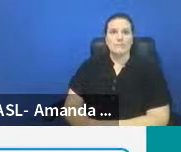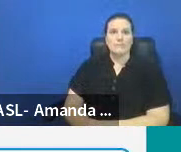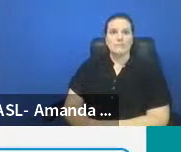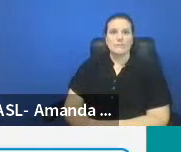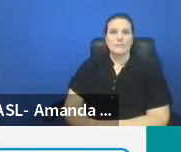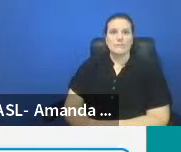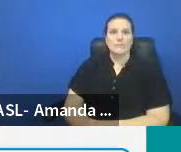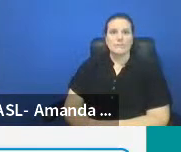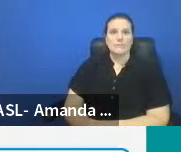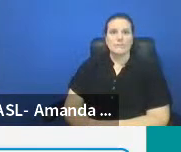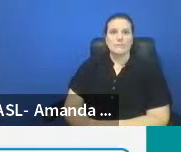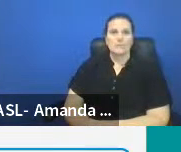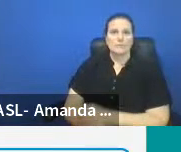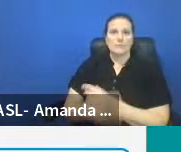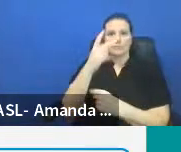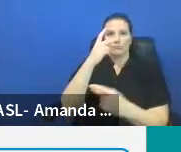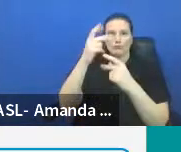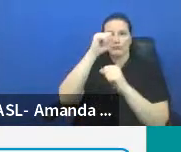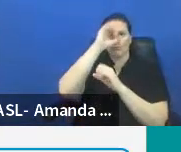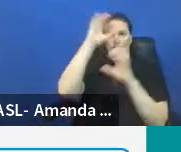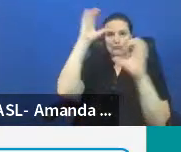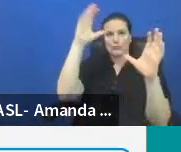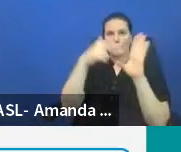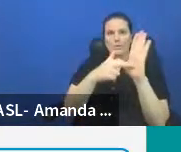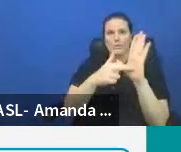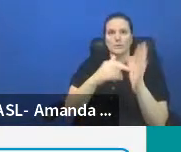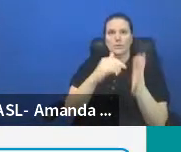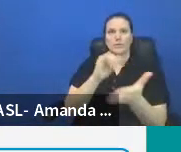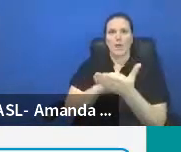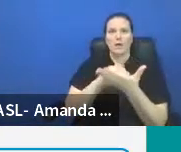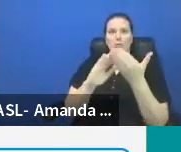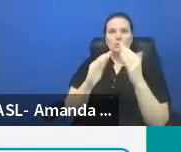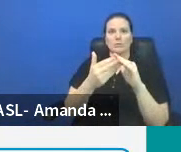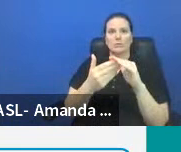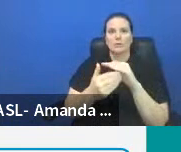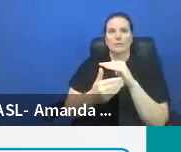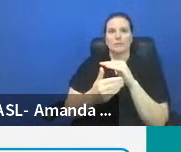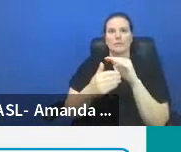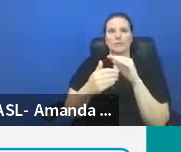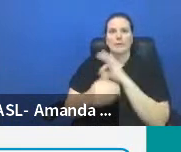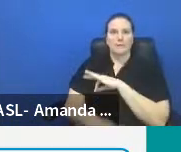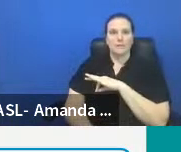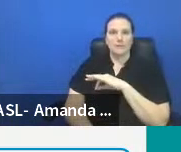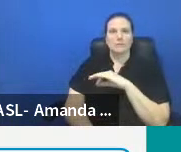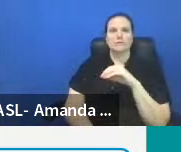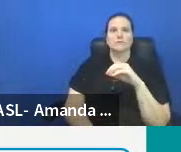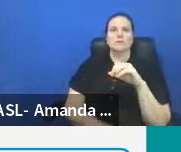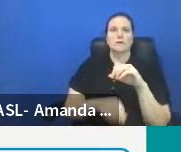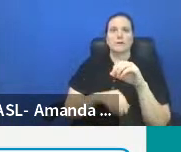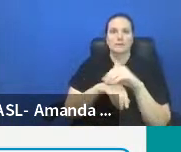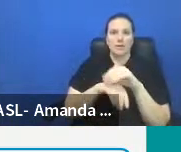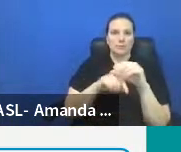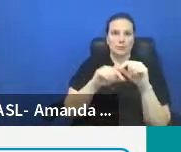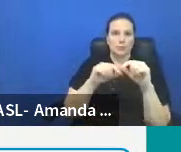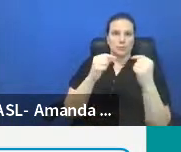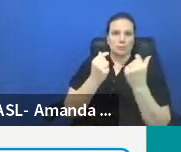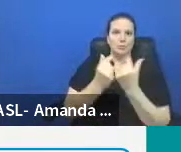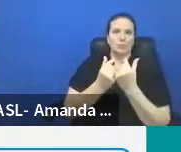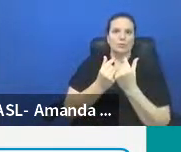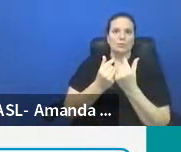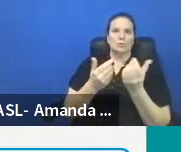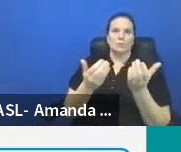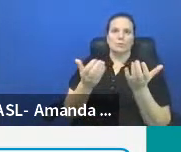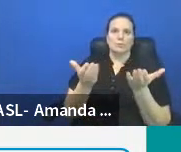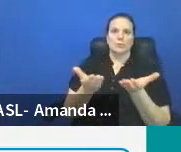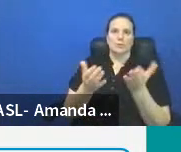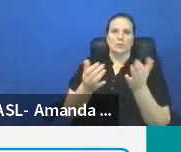So just to give a visual representation, you'll see the Community Benefits Advisory Group is in here in the same bucket with